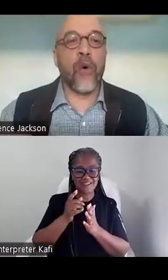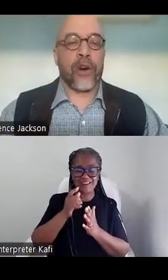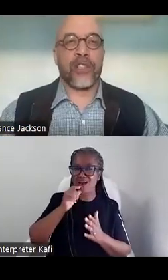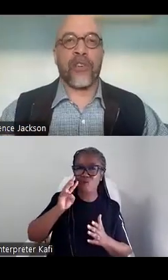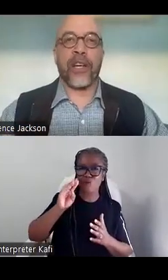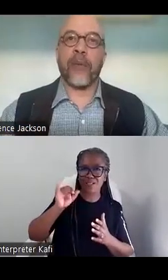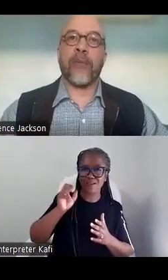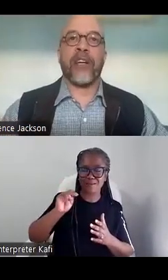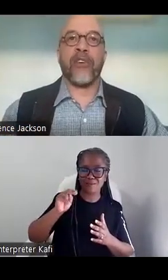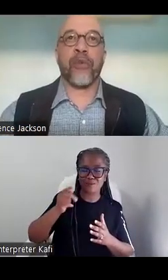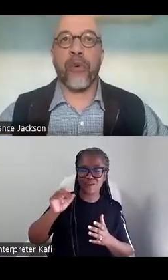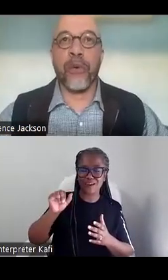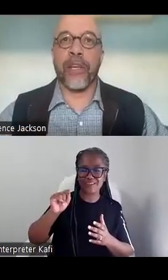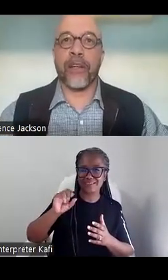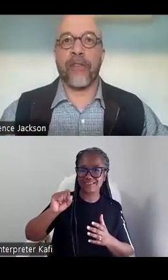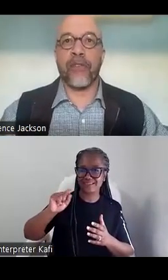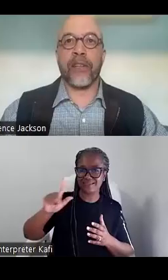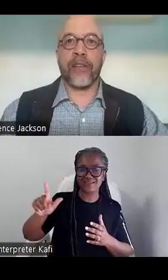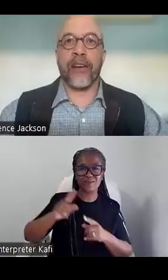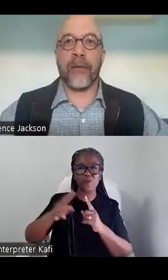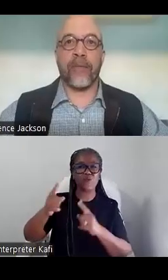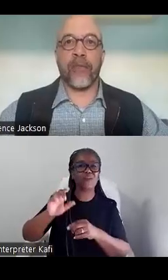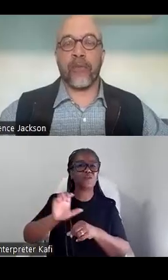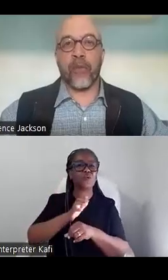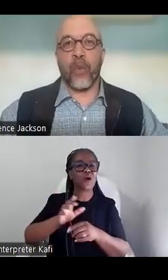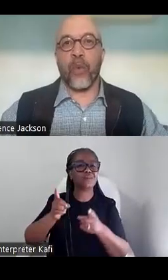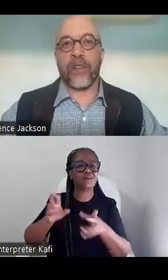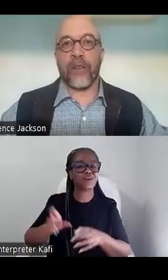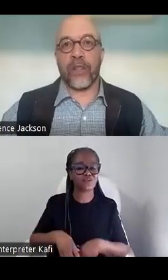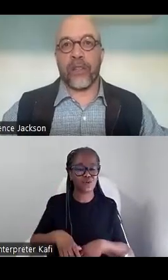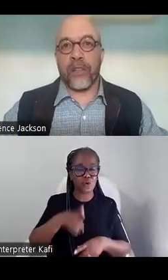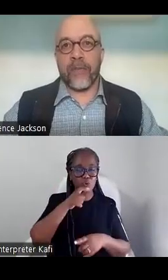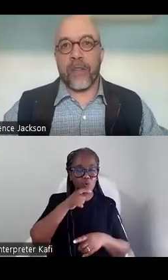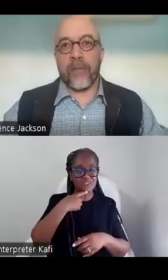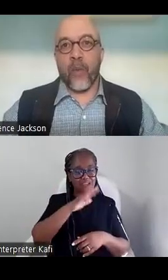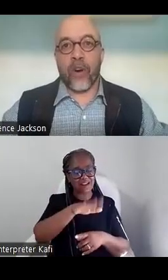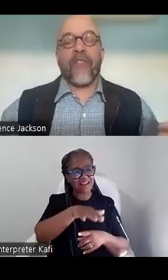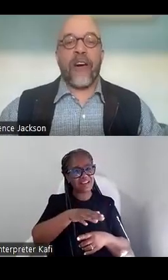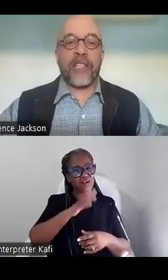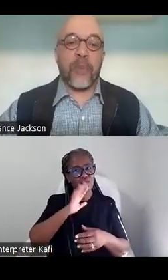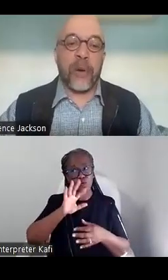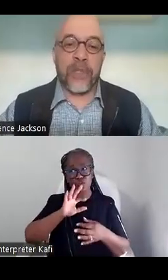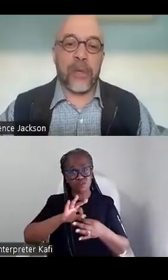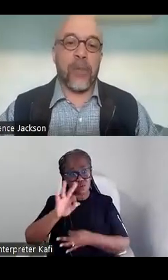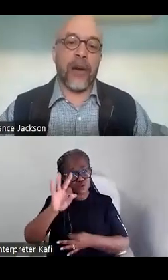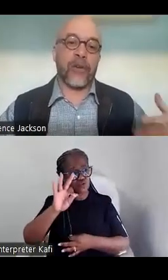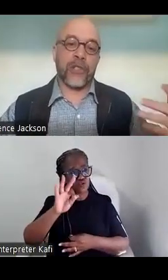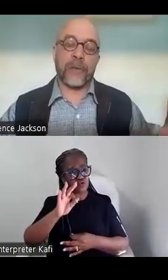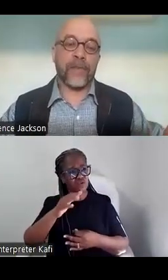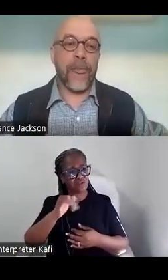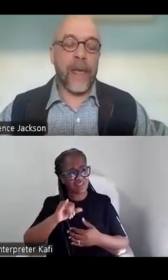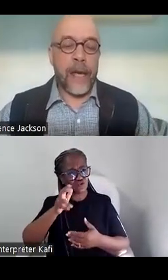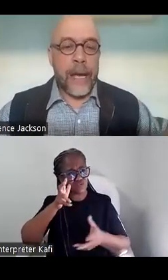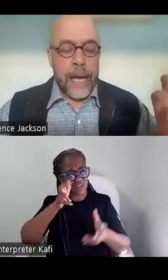over orchestrating them, and you're ruining the what the work of art is supposed to be about or